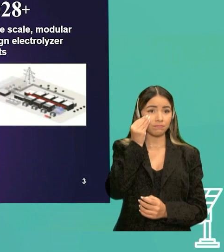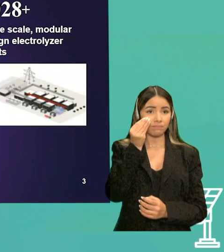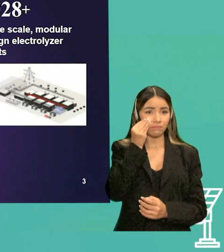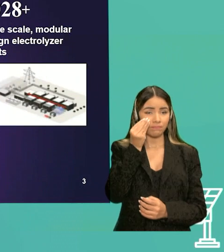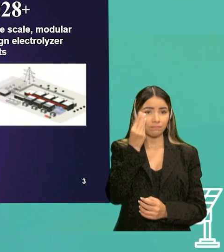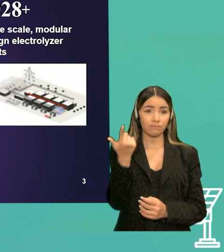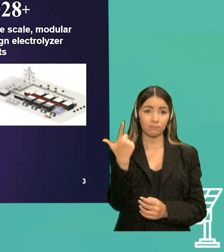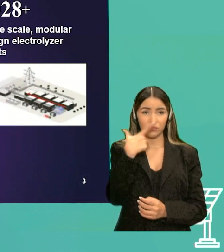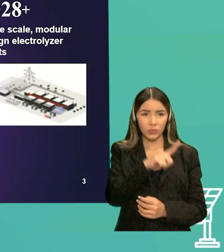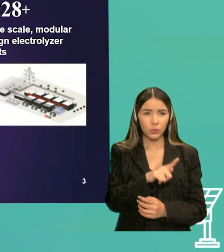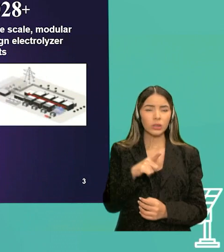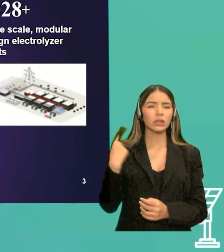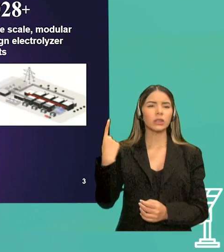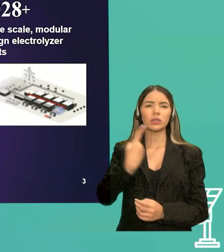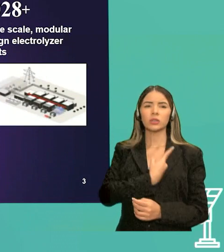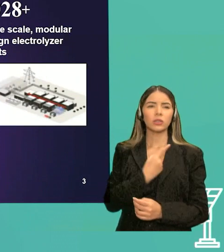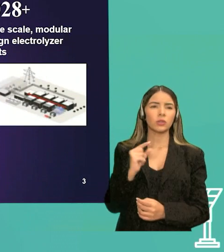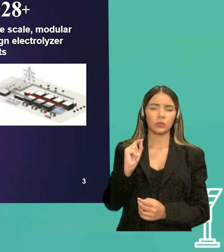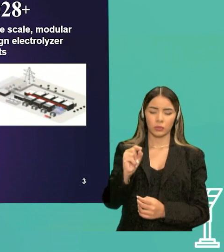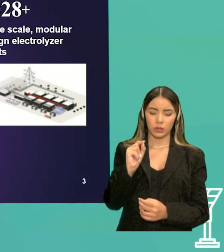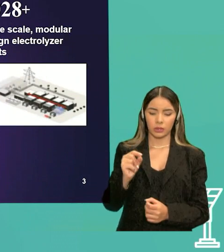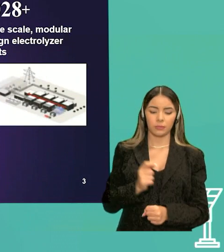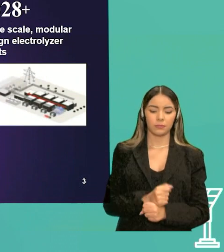and we are